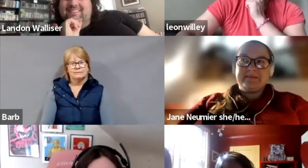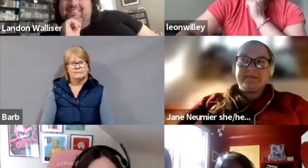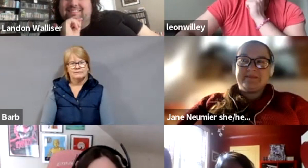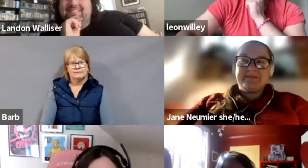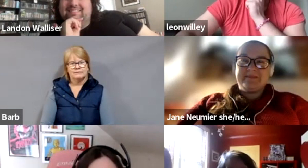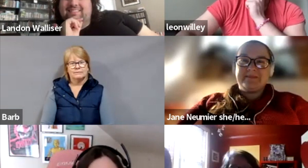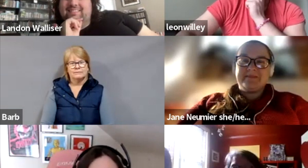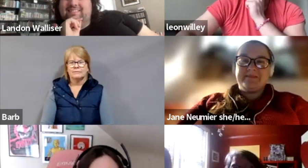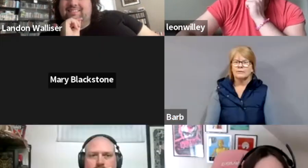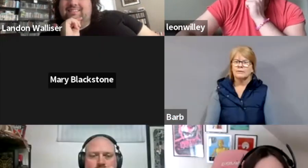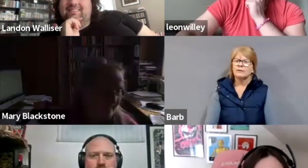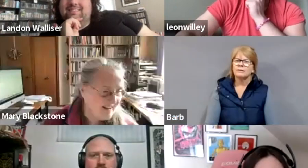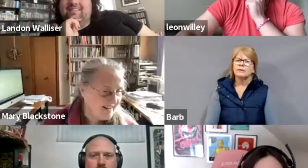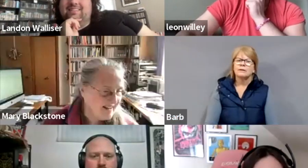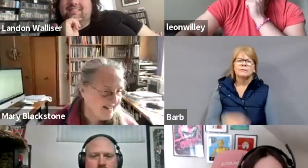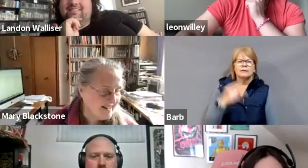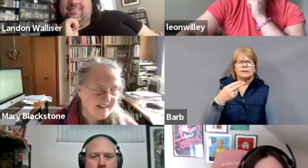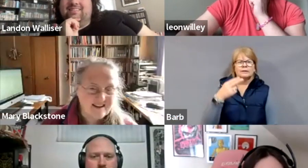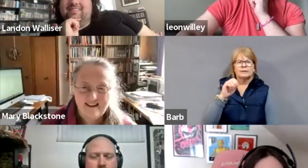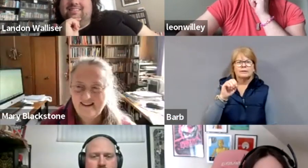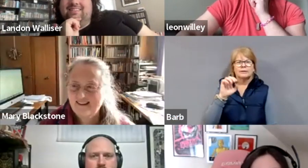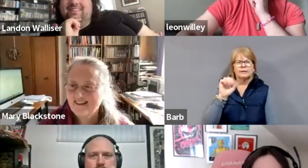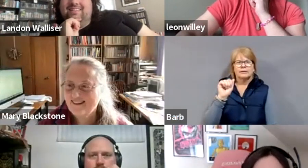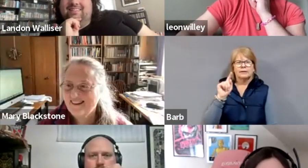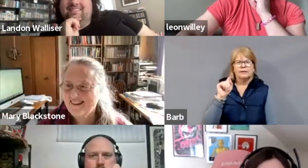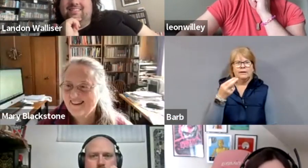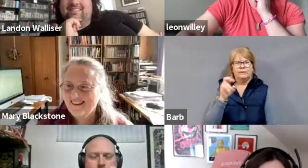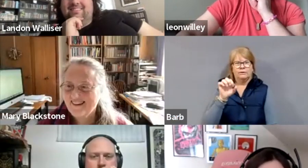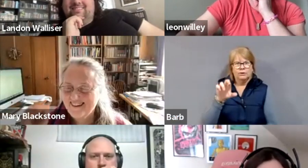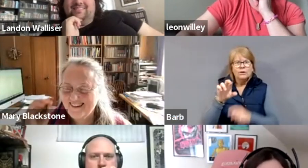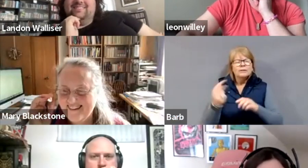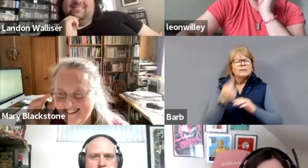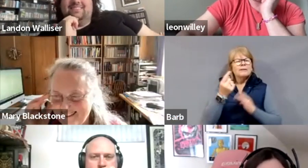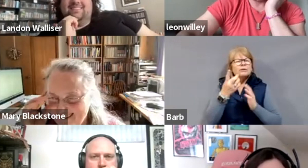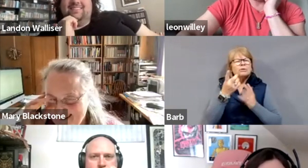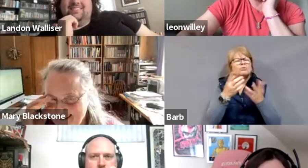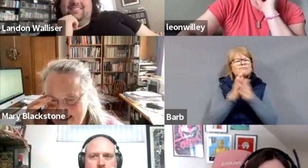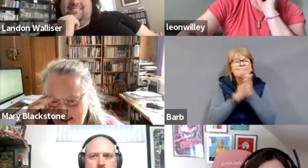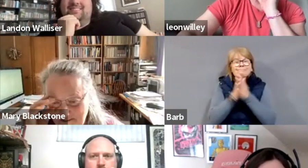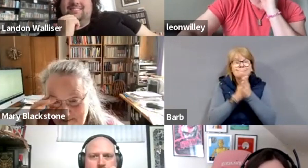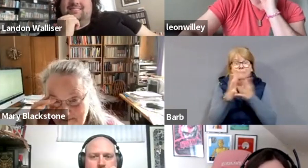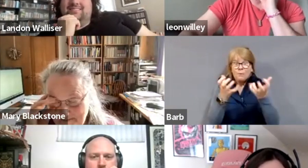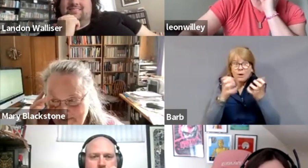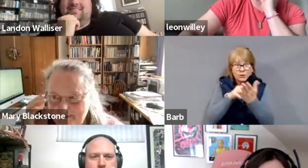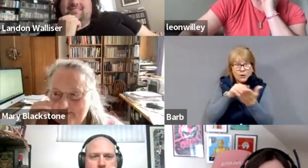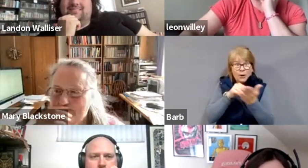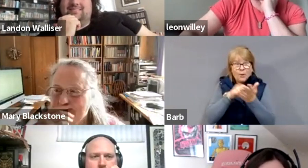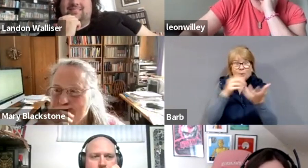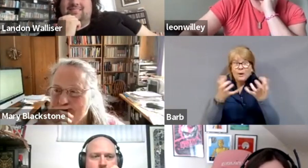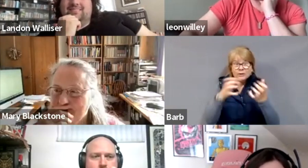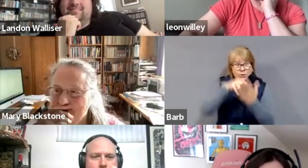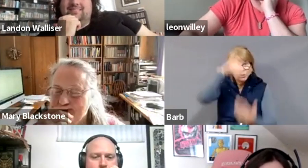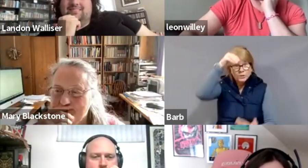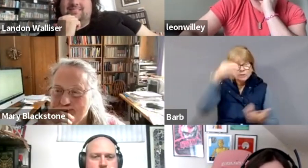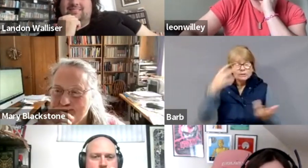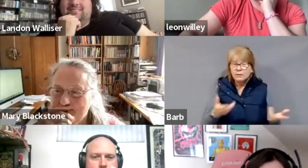Who had something that you were just burning to know when you know why you signed up here? What was the thing that you were really hoping we were going to